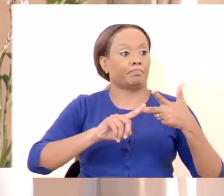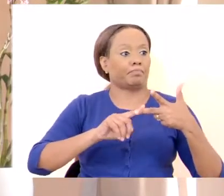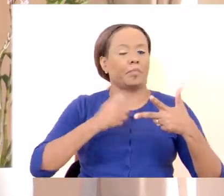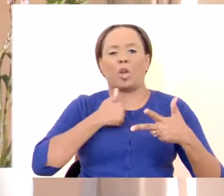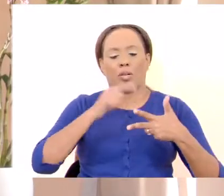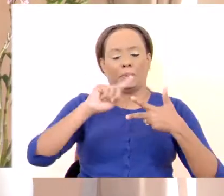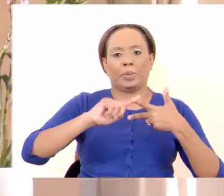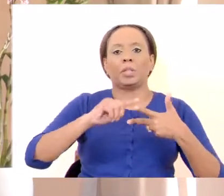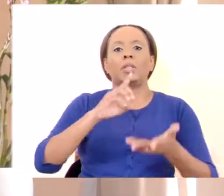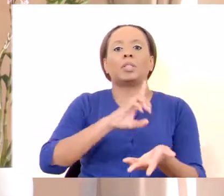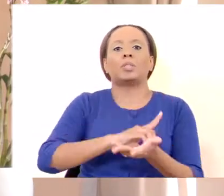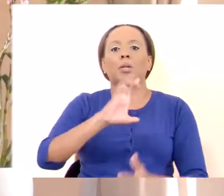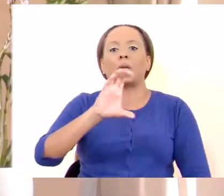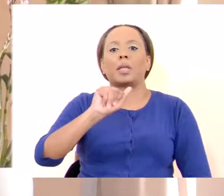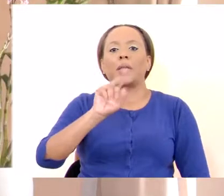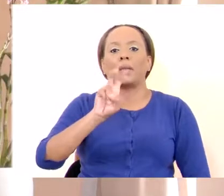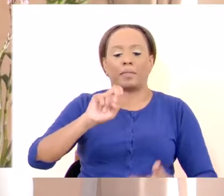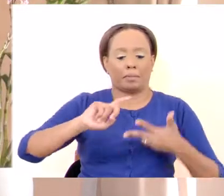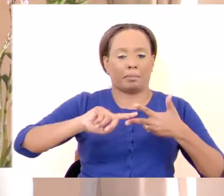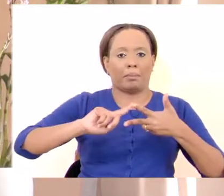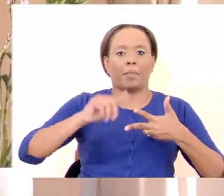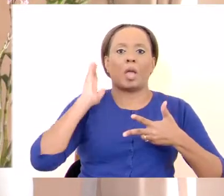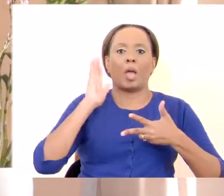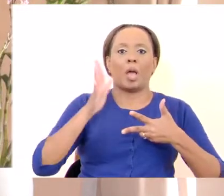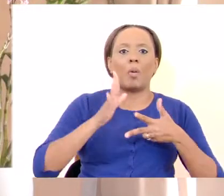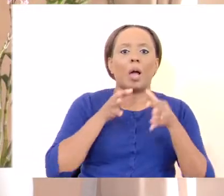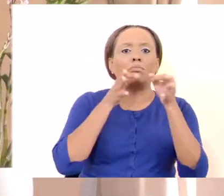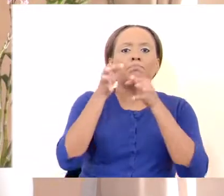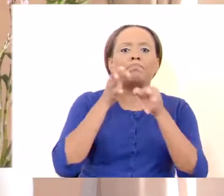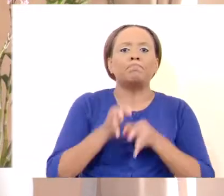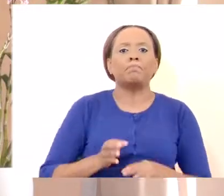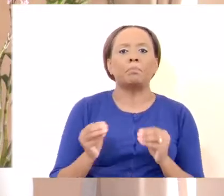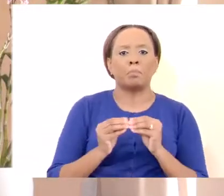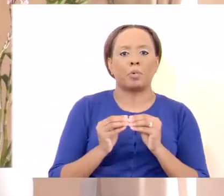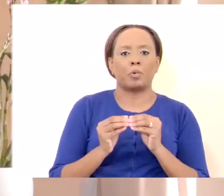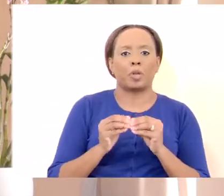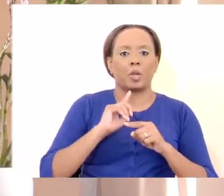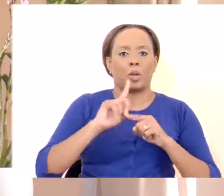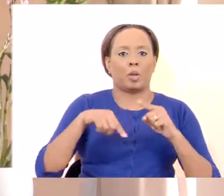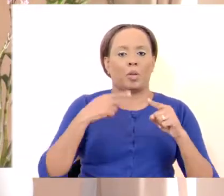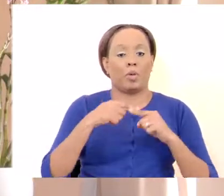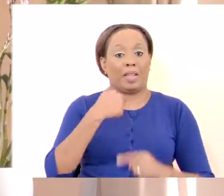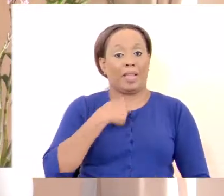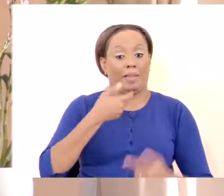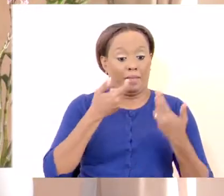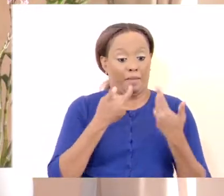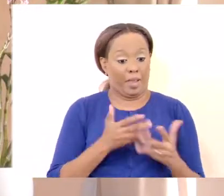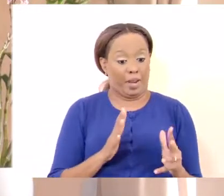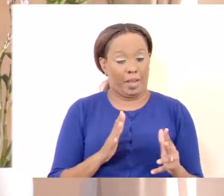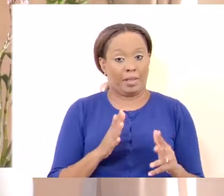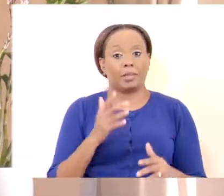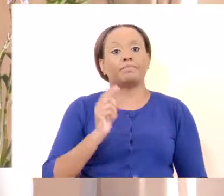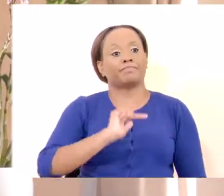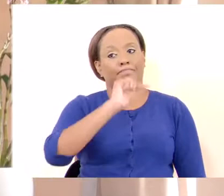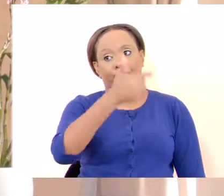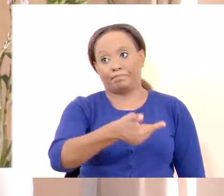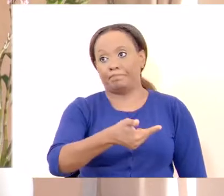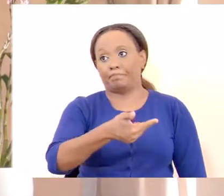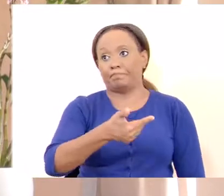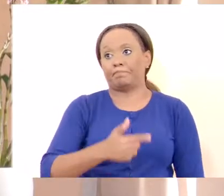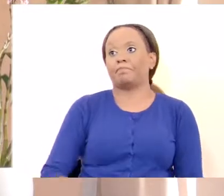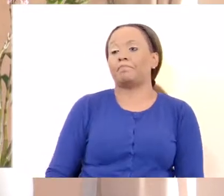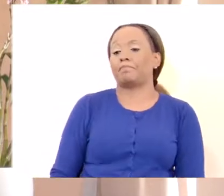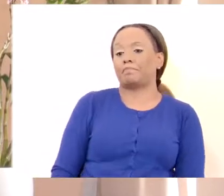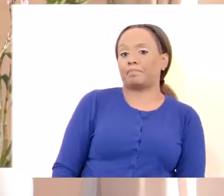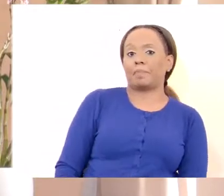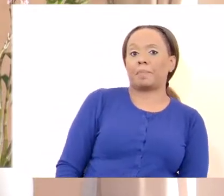attendance and will go into further detail on that particular matter immediately after my opening remarks. Suffice